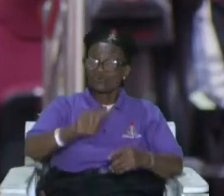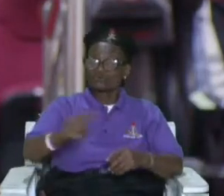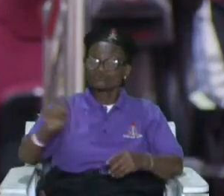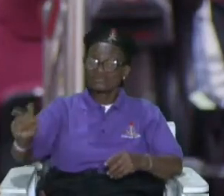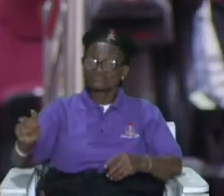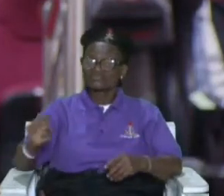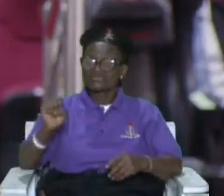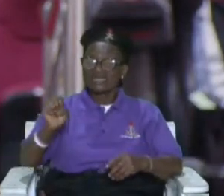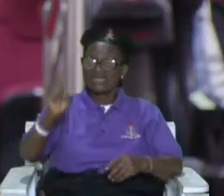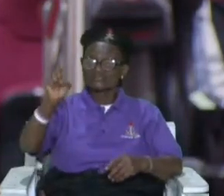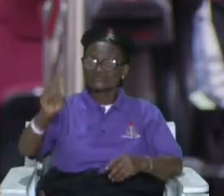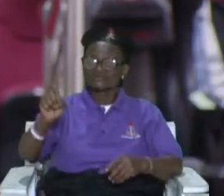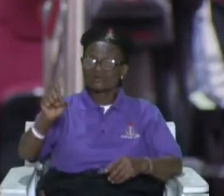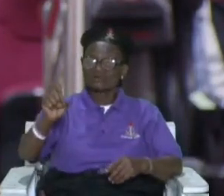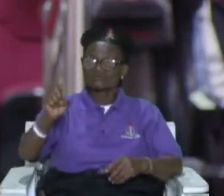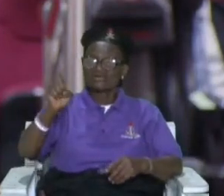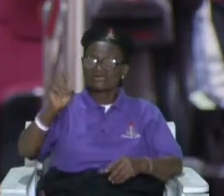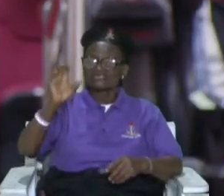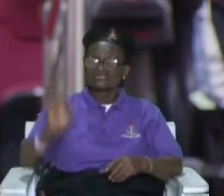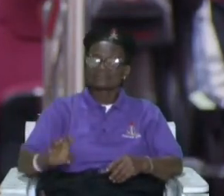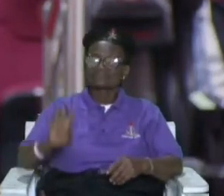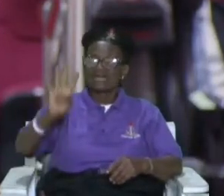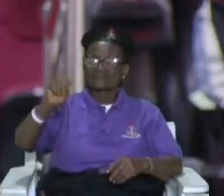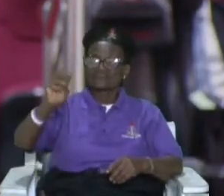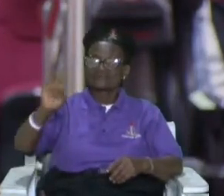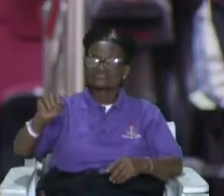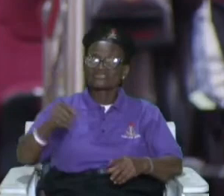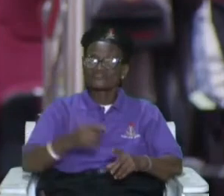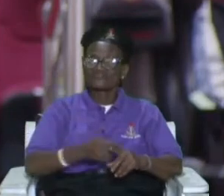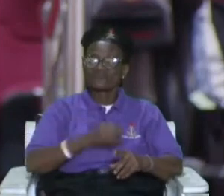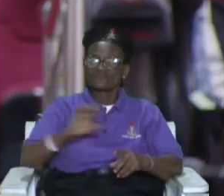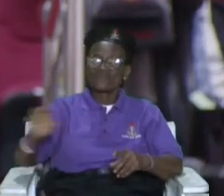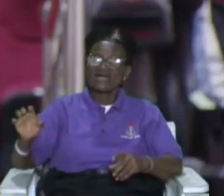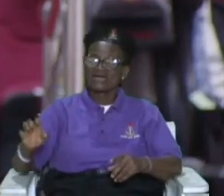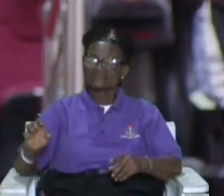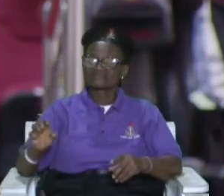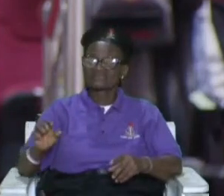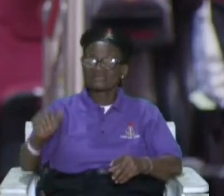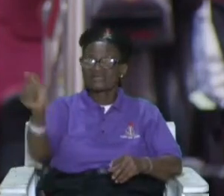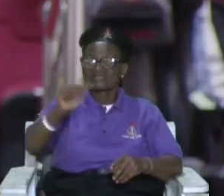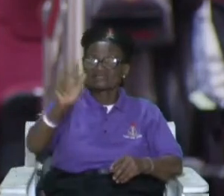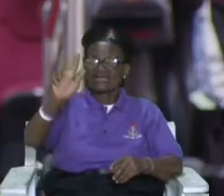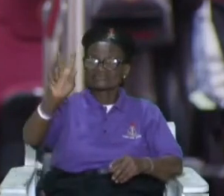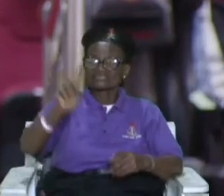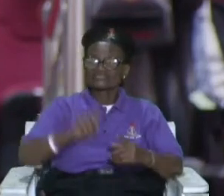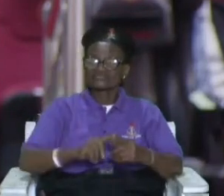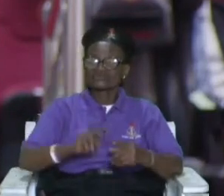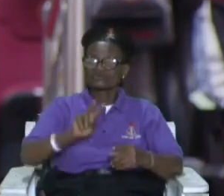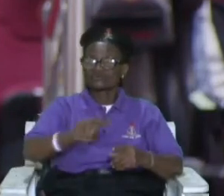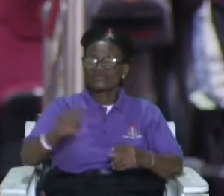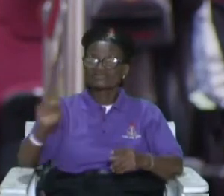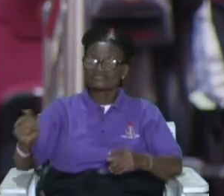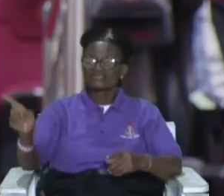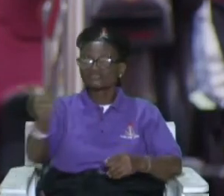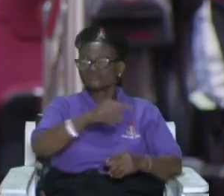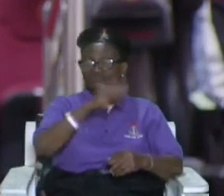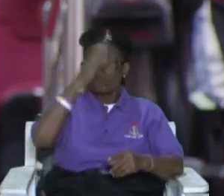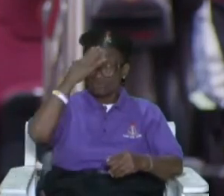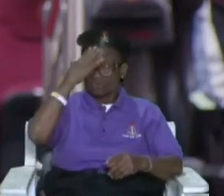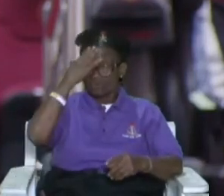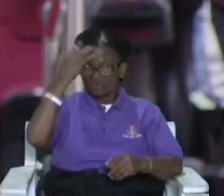22. Exodus 14 from verse 13 to 22. You know the story very